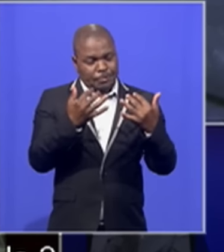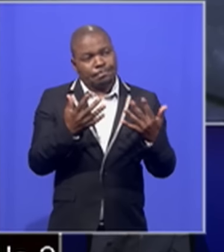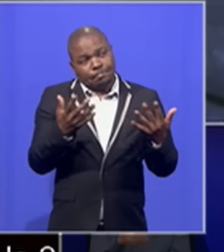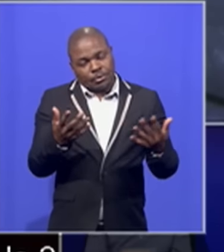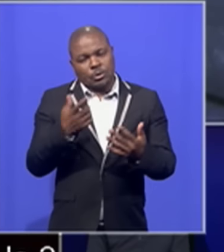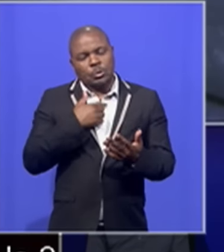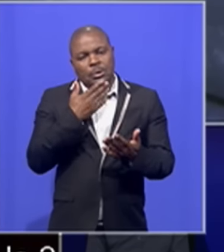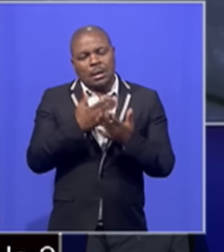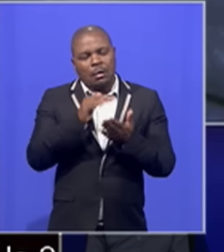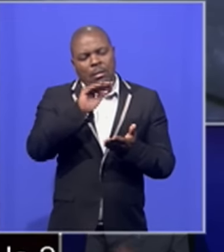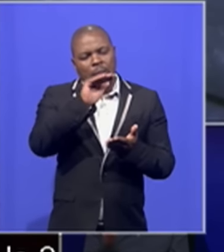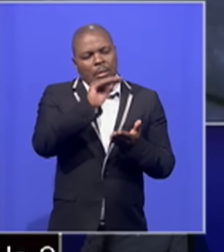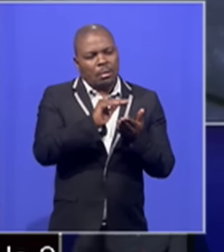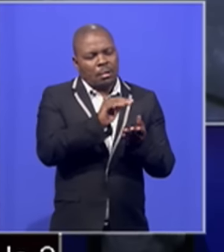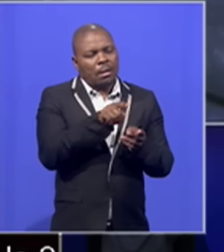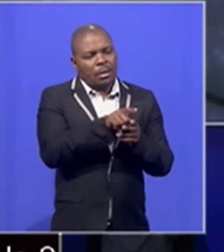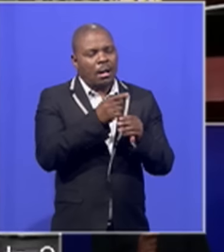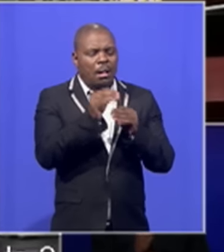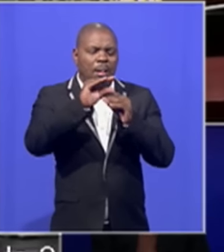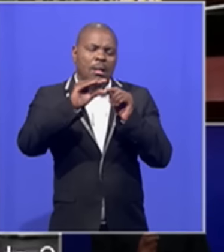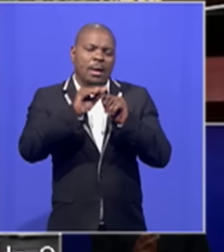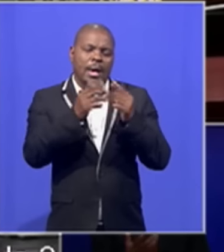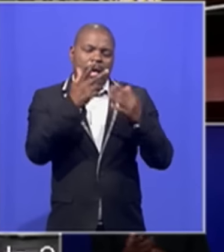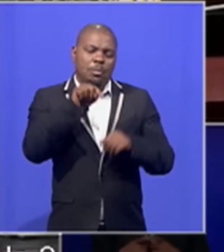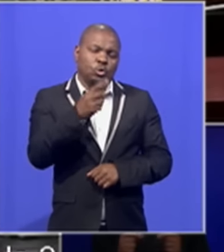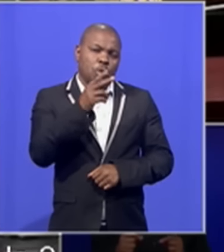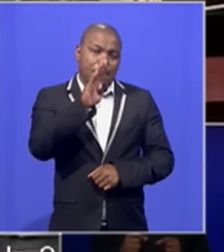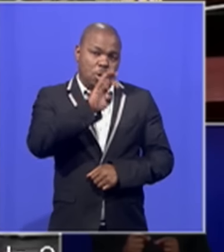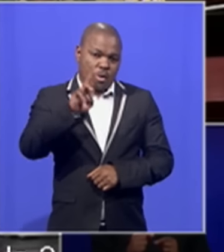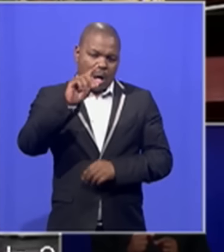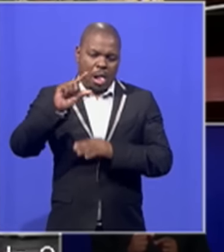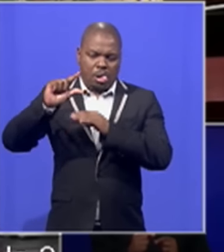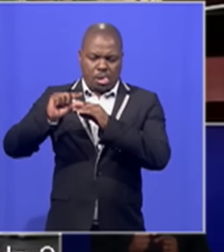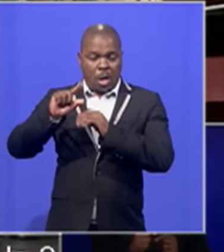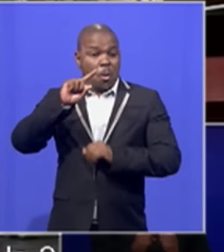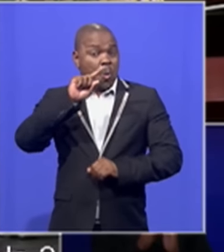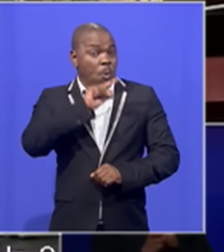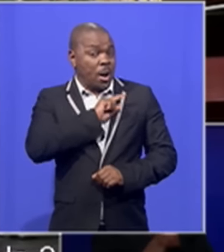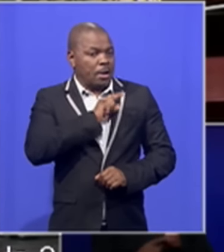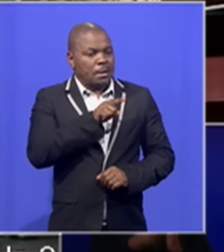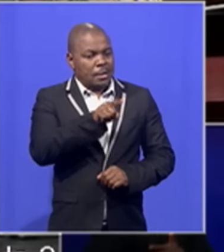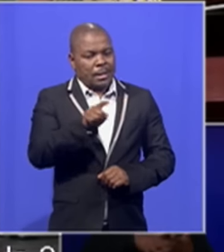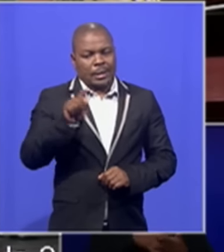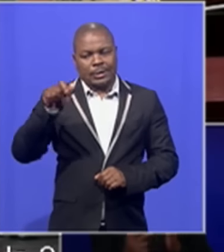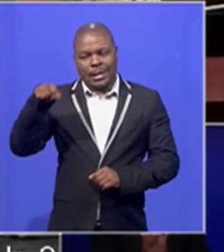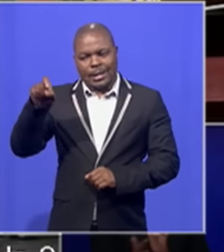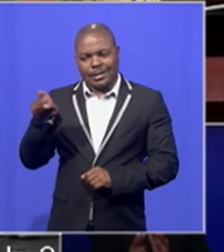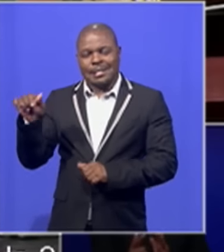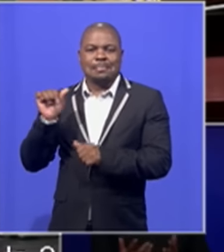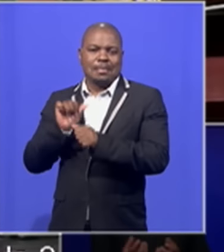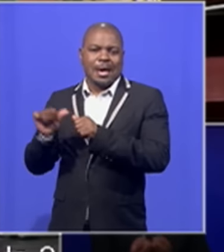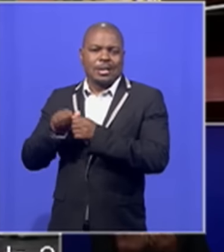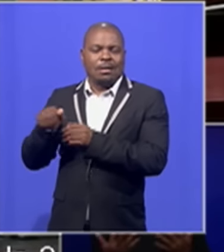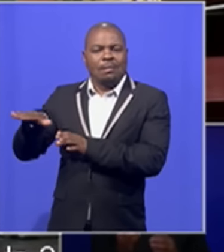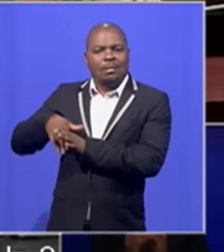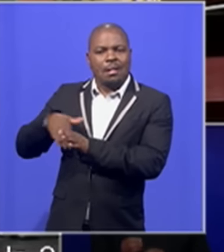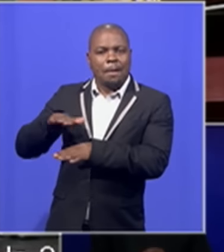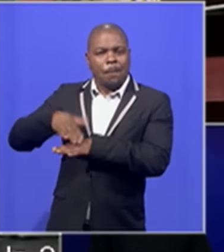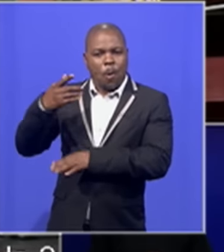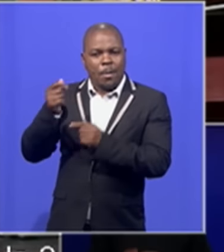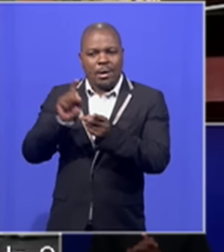go ngwatlega go nna diranta di le 8.2 billion ka ntlha ya tiragatso e matlafetseng ya lekgetho le ditshenyegelo tse di kwa tlase